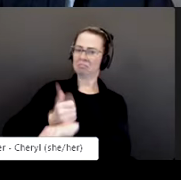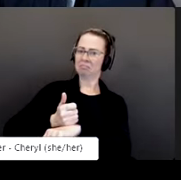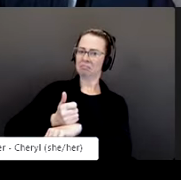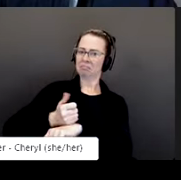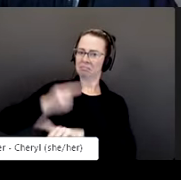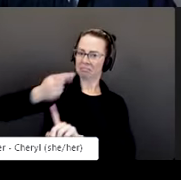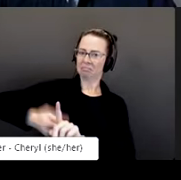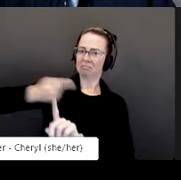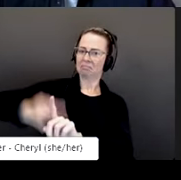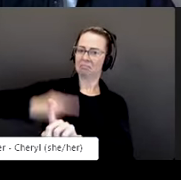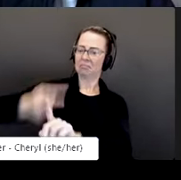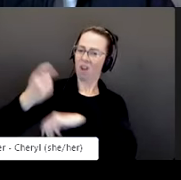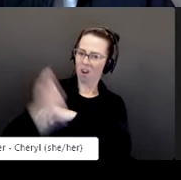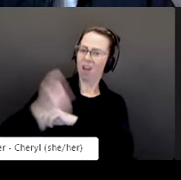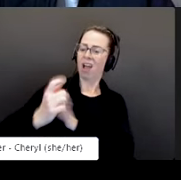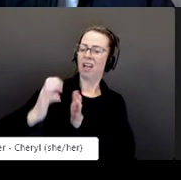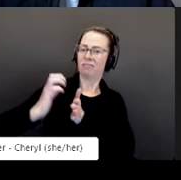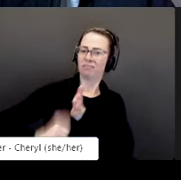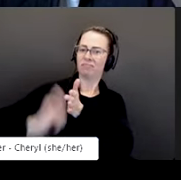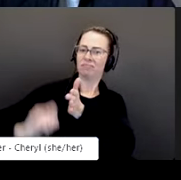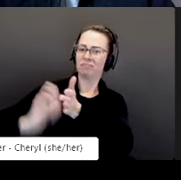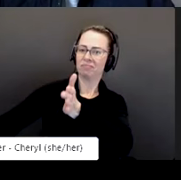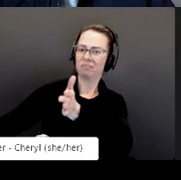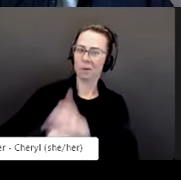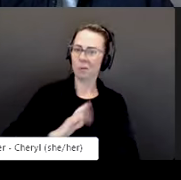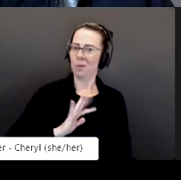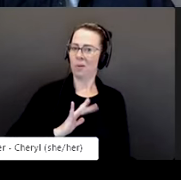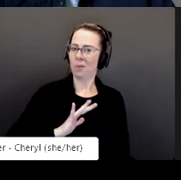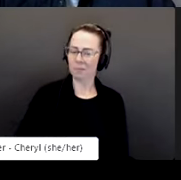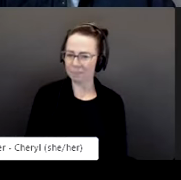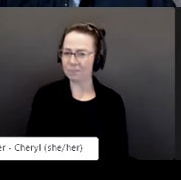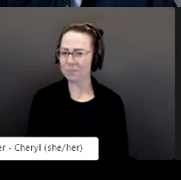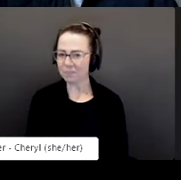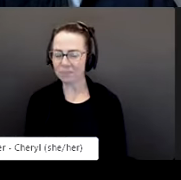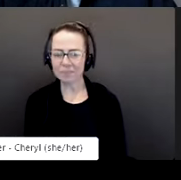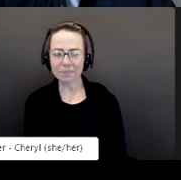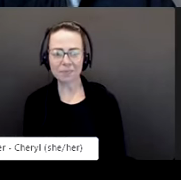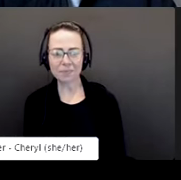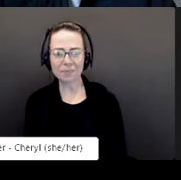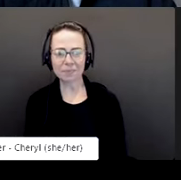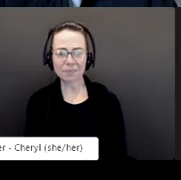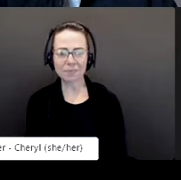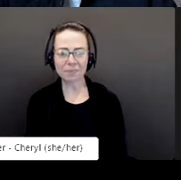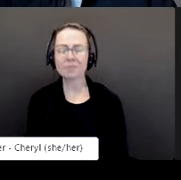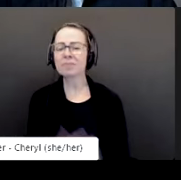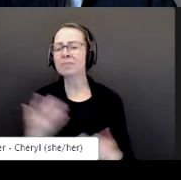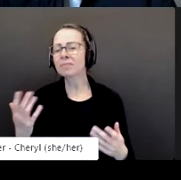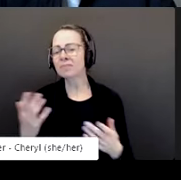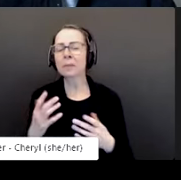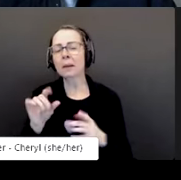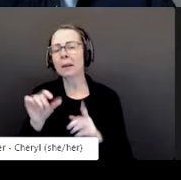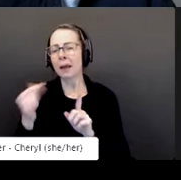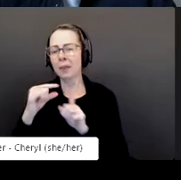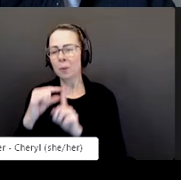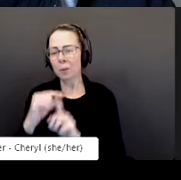are probably familiar with this kind of thing in the form of pre-authorized payments or auto